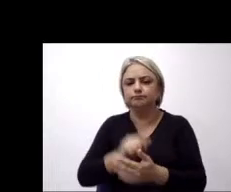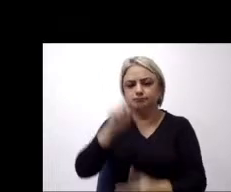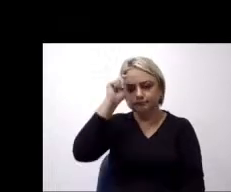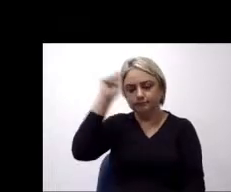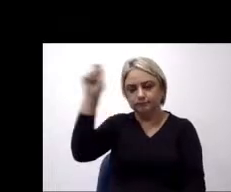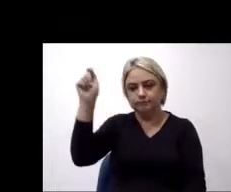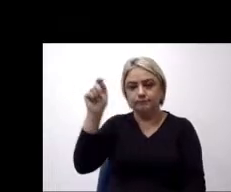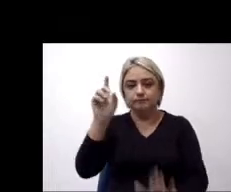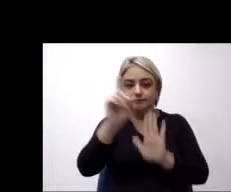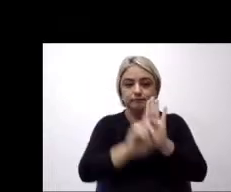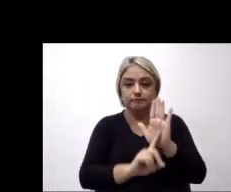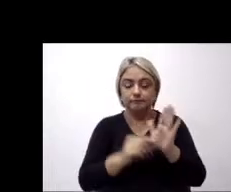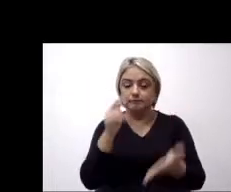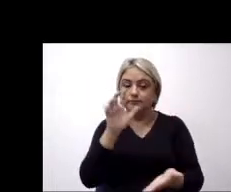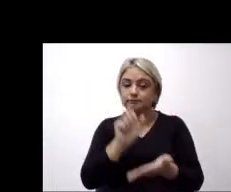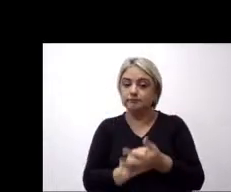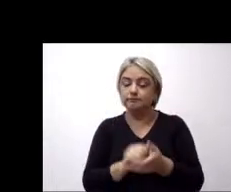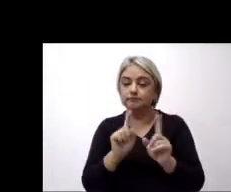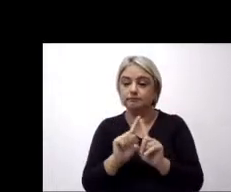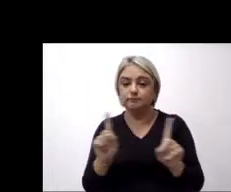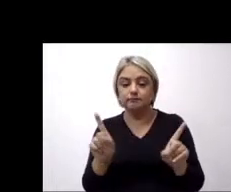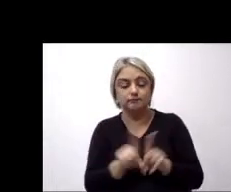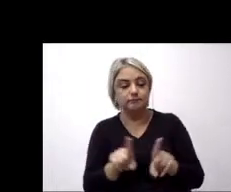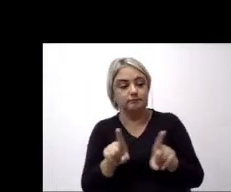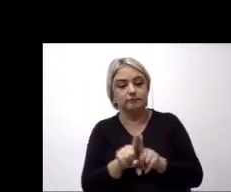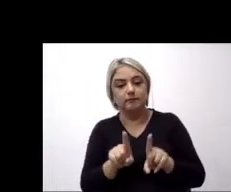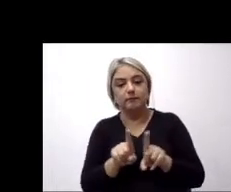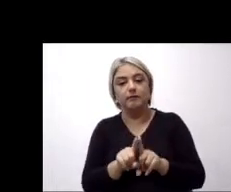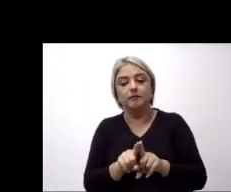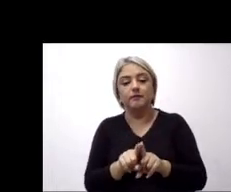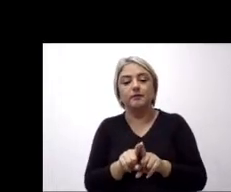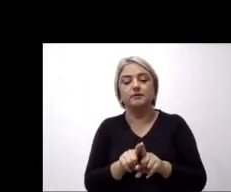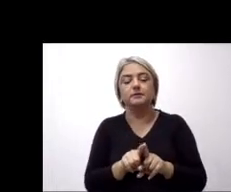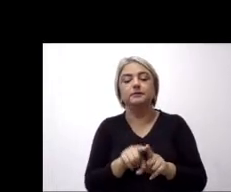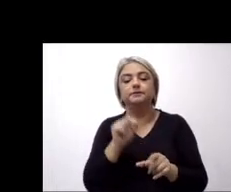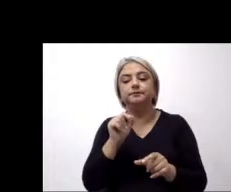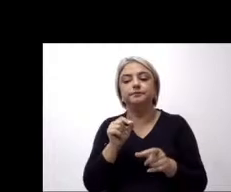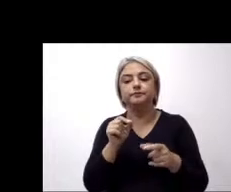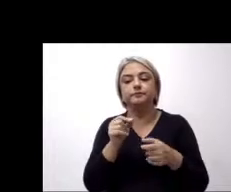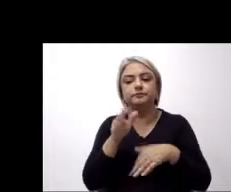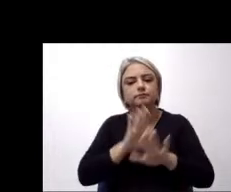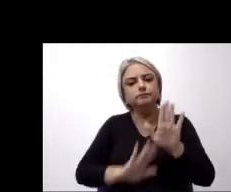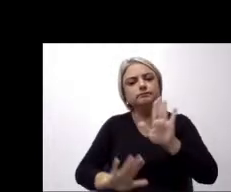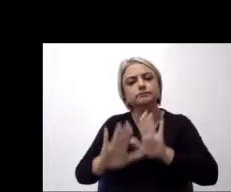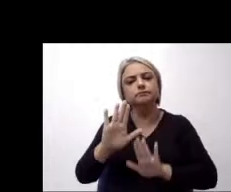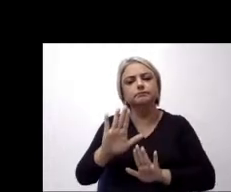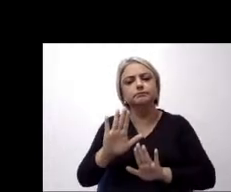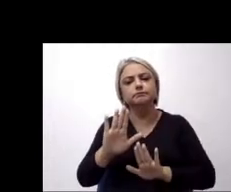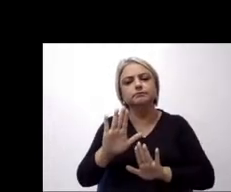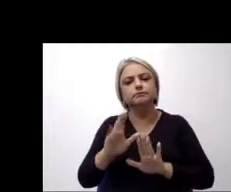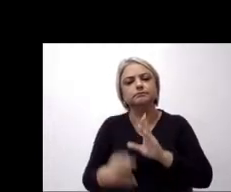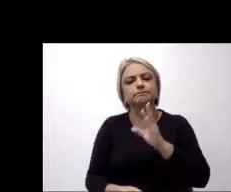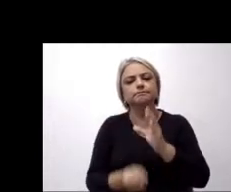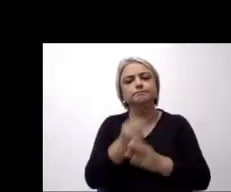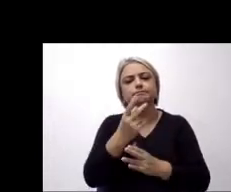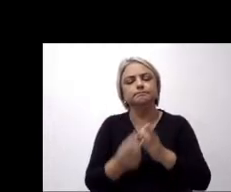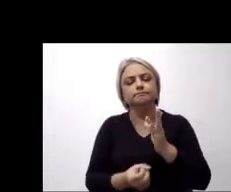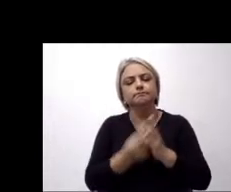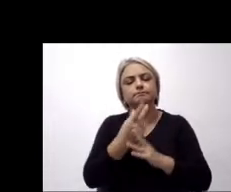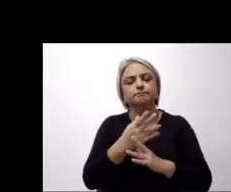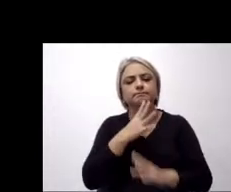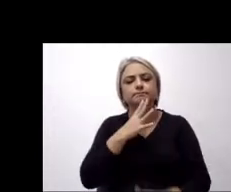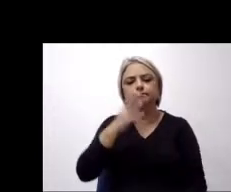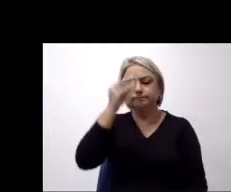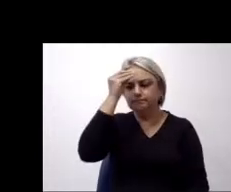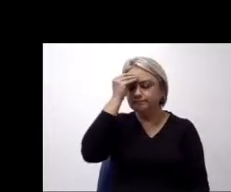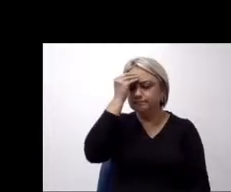but also to go to be really careful about the production of knowledge, the interaction, the